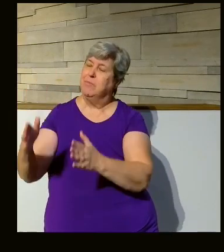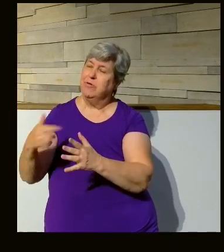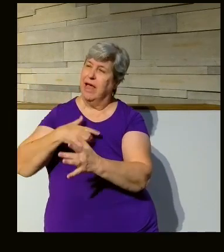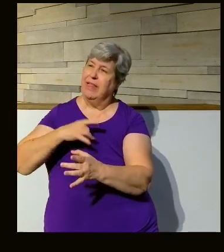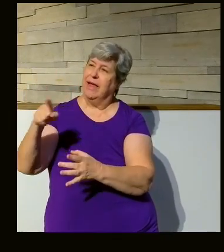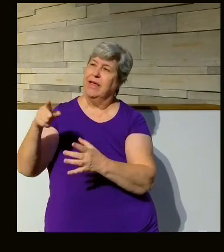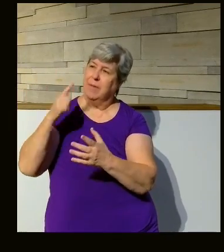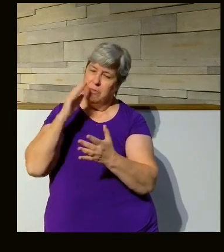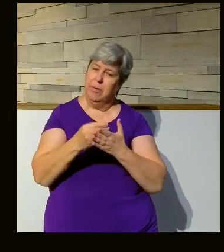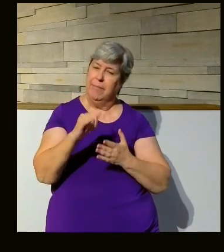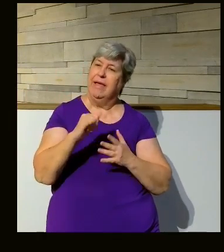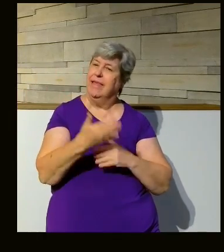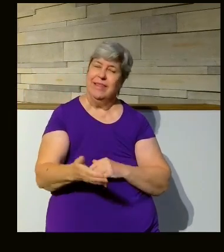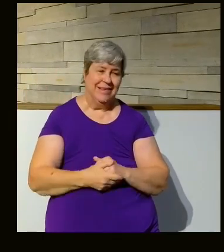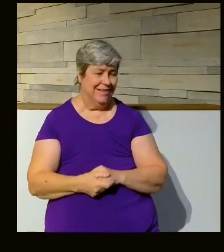so-and-so.